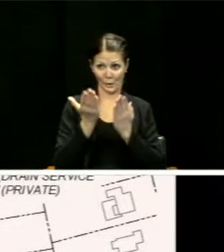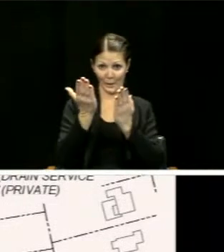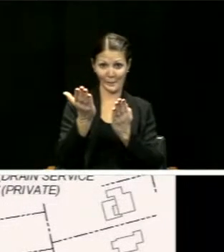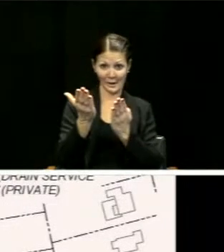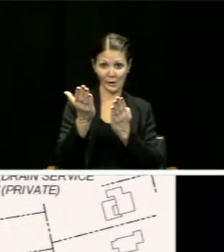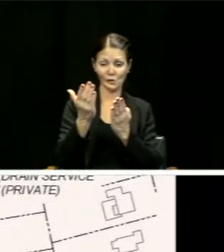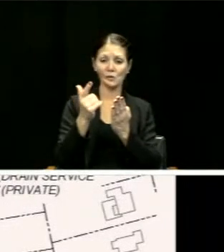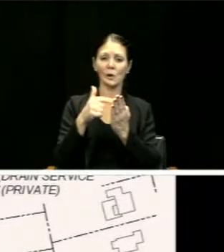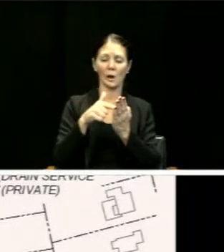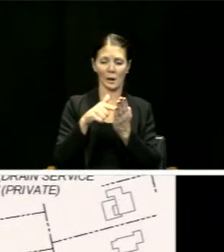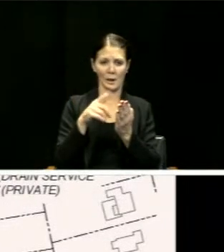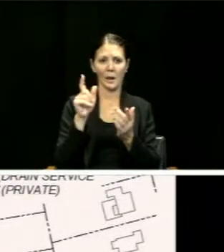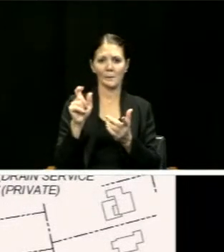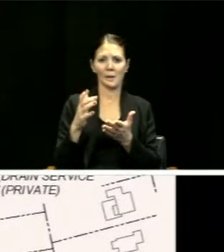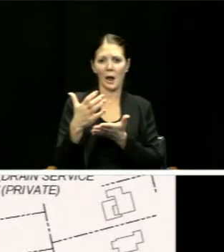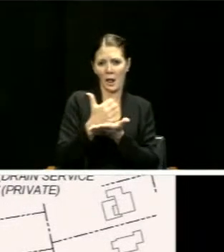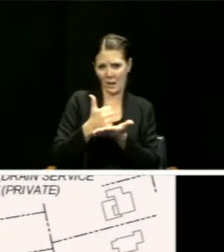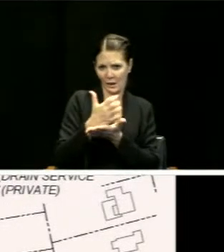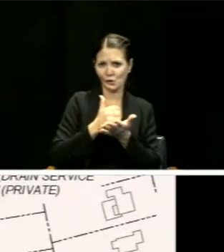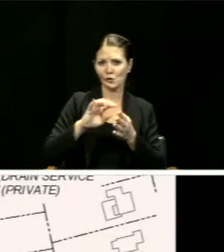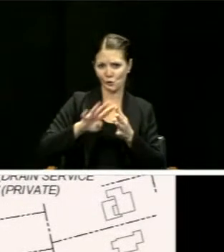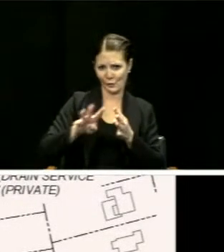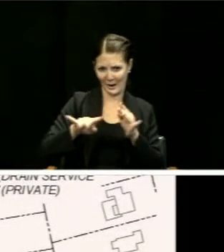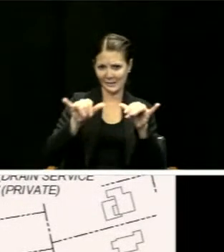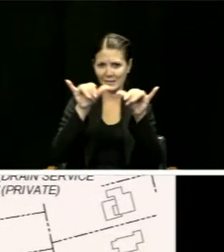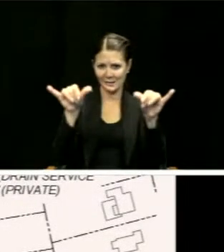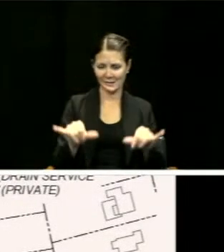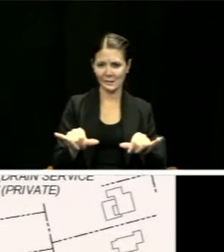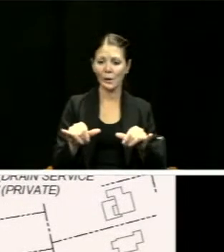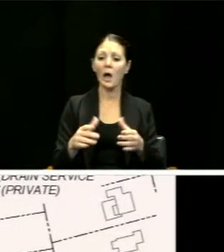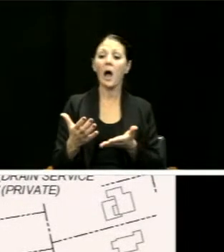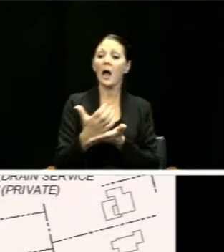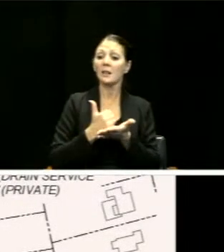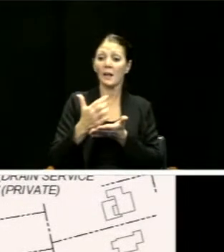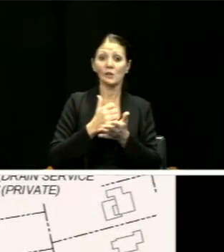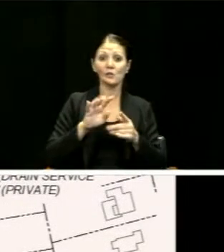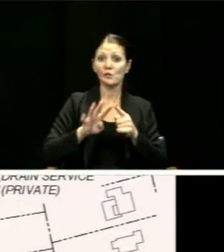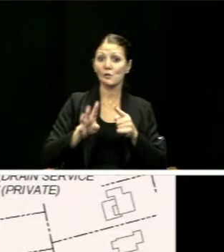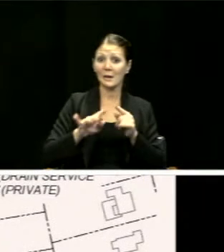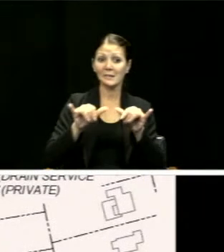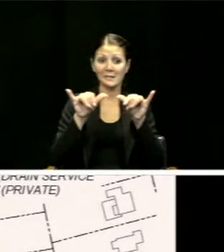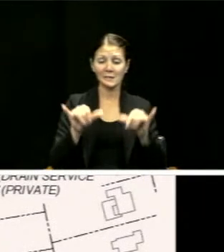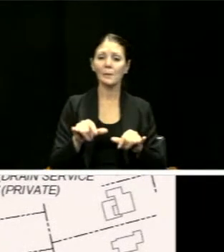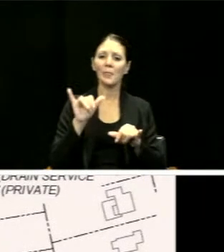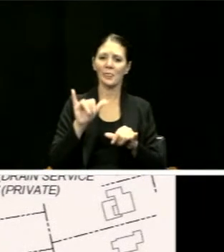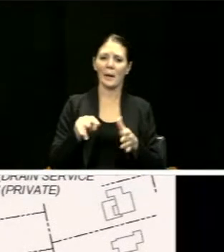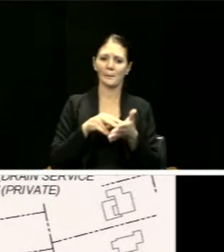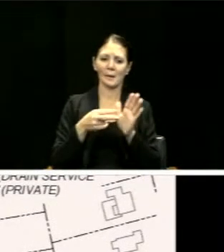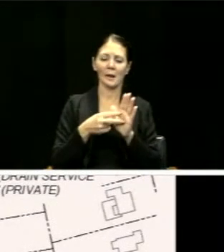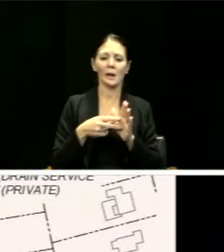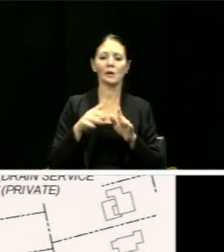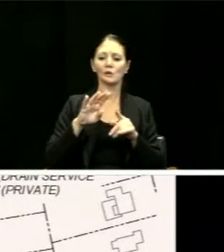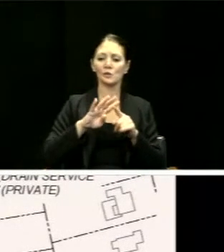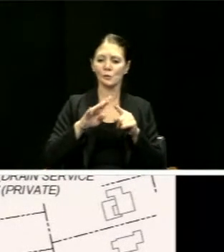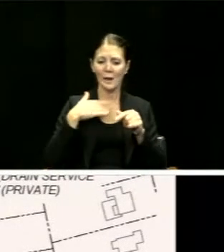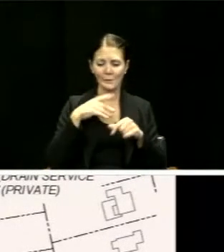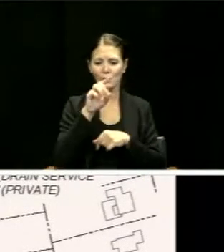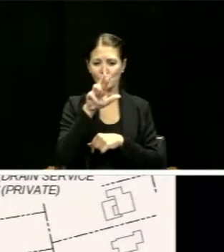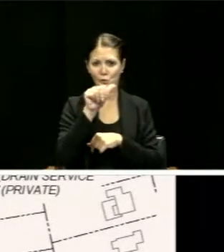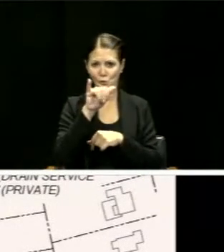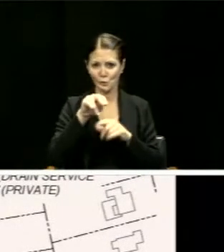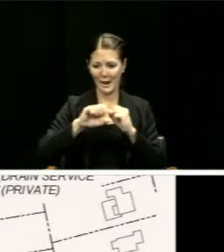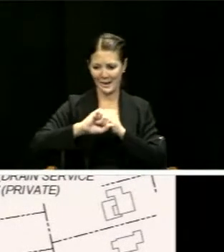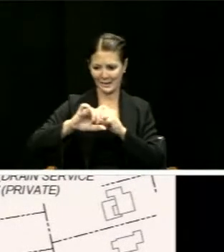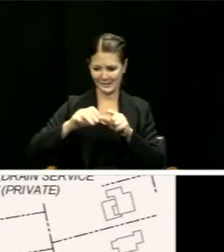are collector drainage systems. And the collector drainage systems include drain extensions and